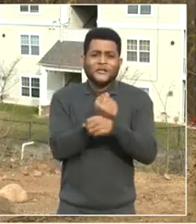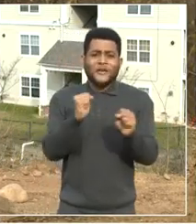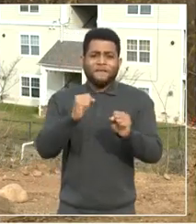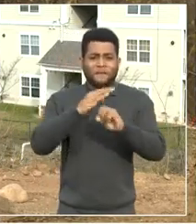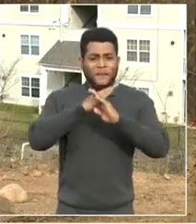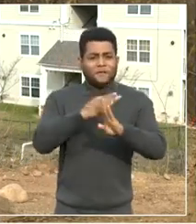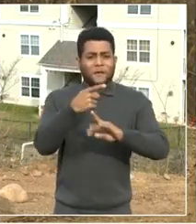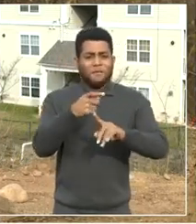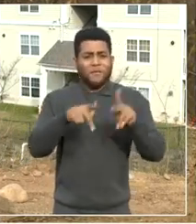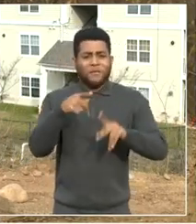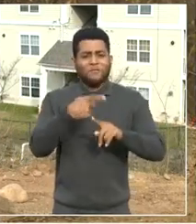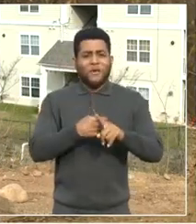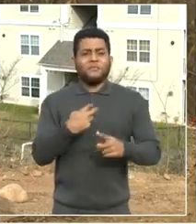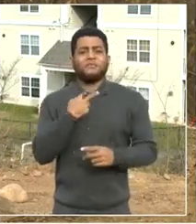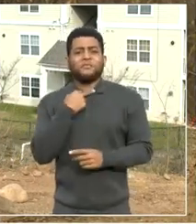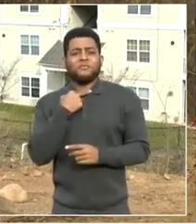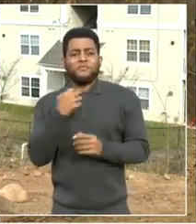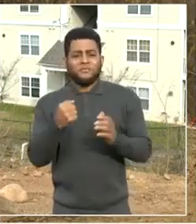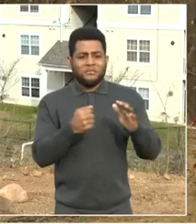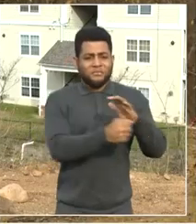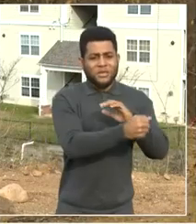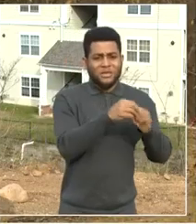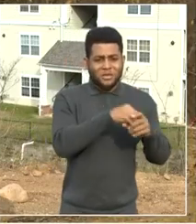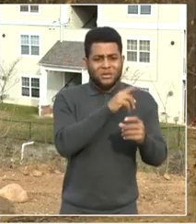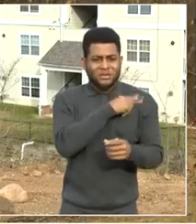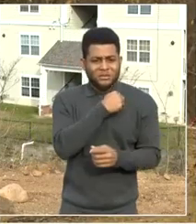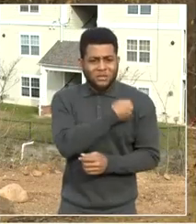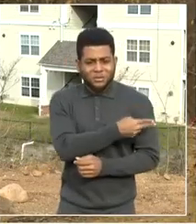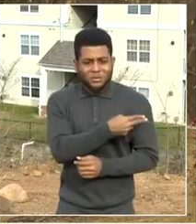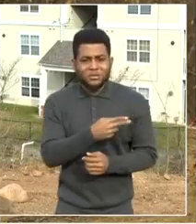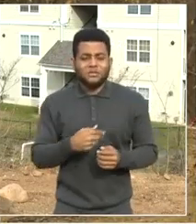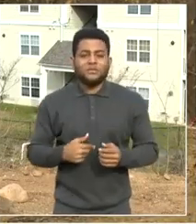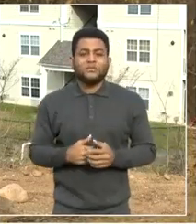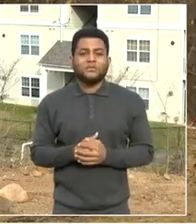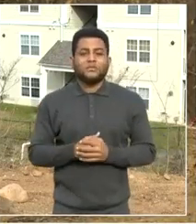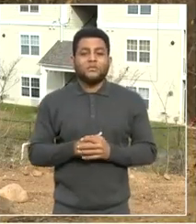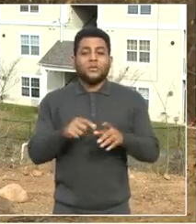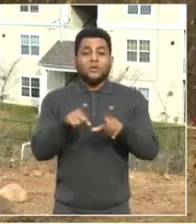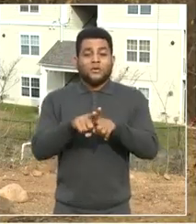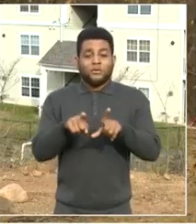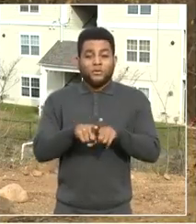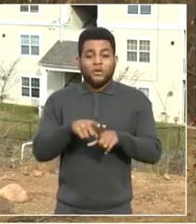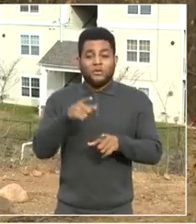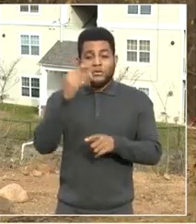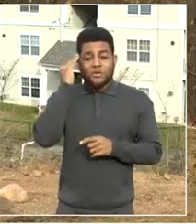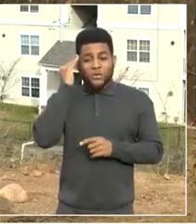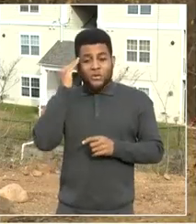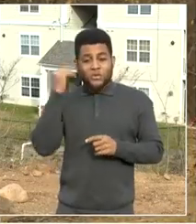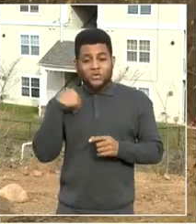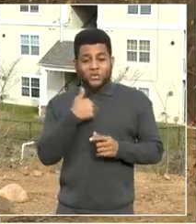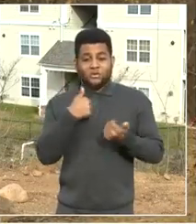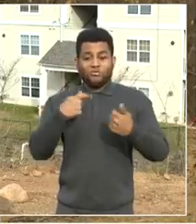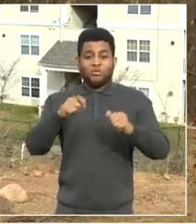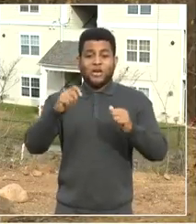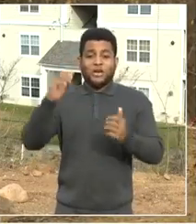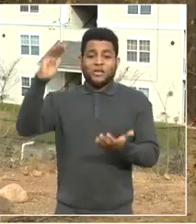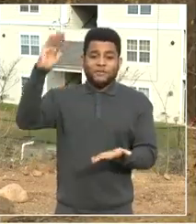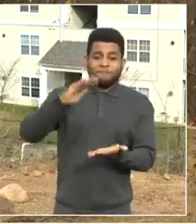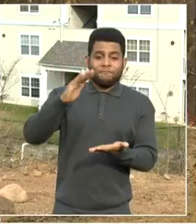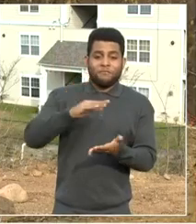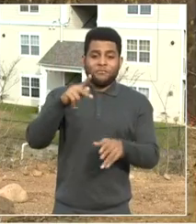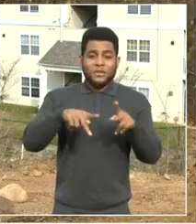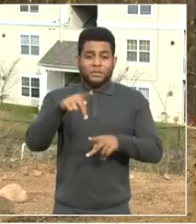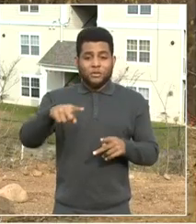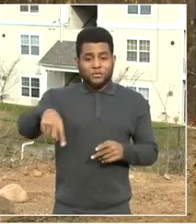have the number of people who have succumbed to COVID also depressed. So that's a good thing. But what is also different is this